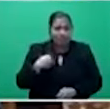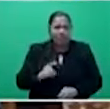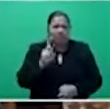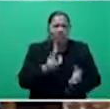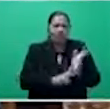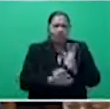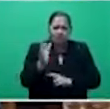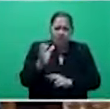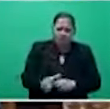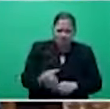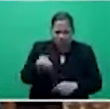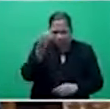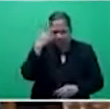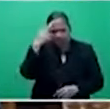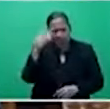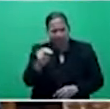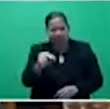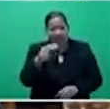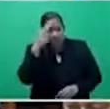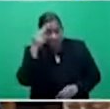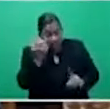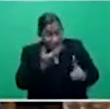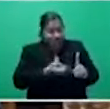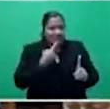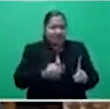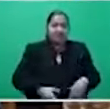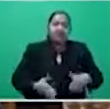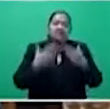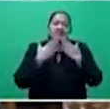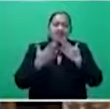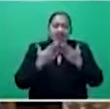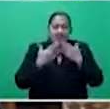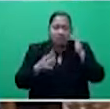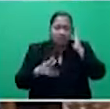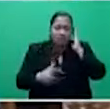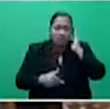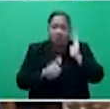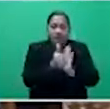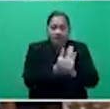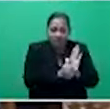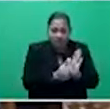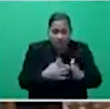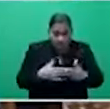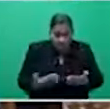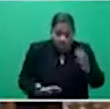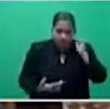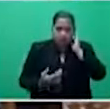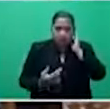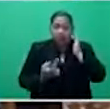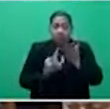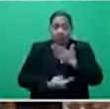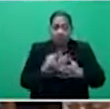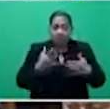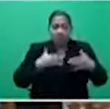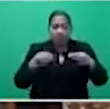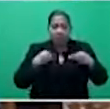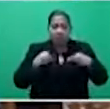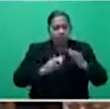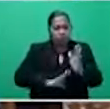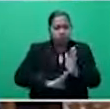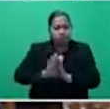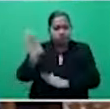name, I wrote his name somewhere, he said to me, thank you very much for this act. Because now I've got a thriving business. Because tourists come,